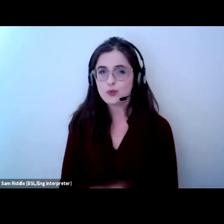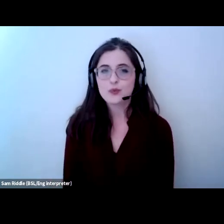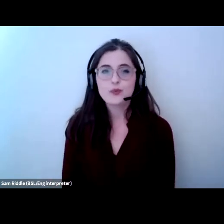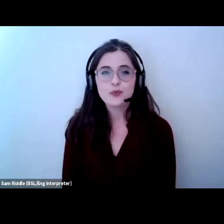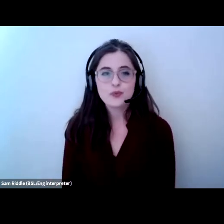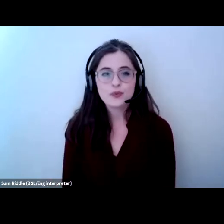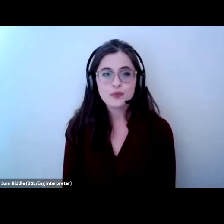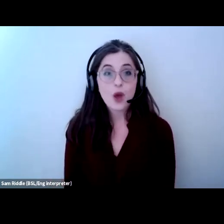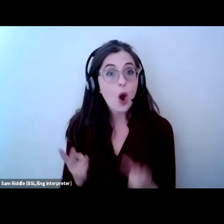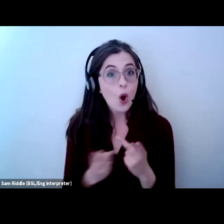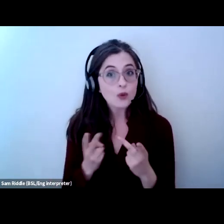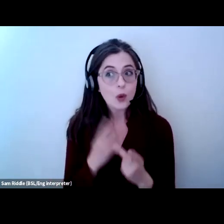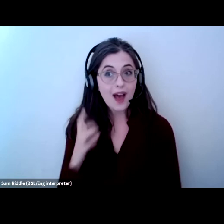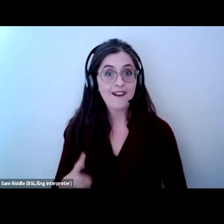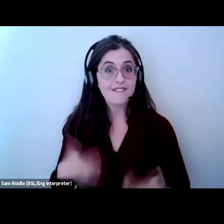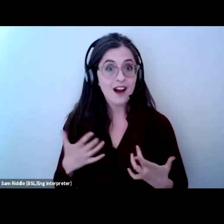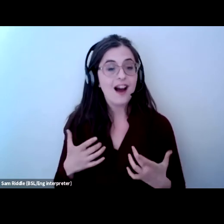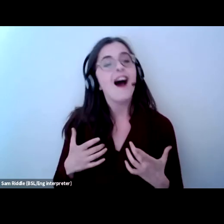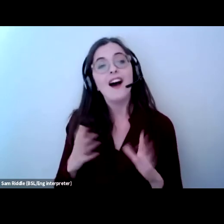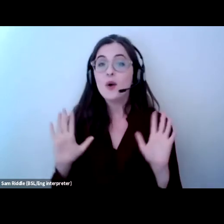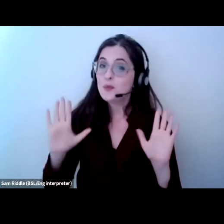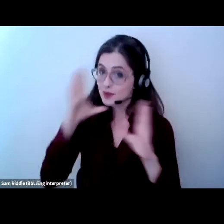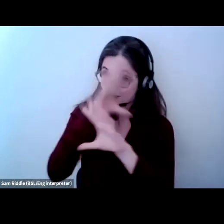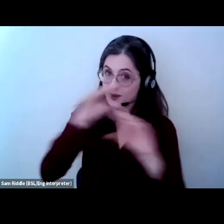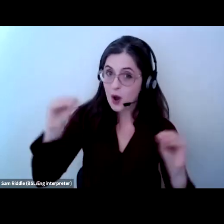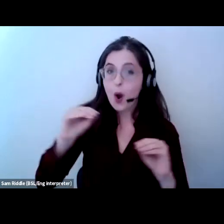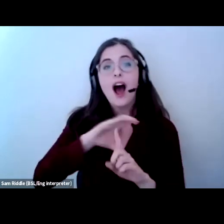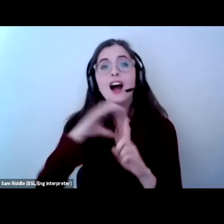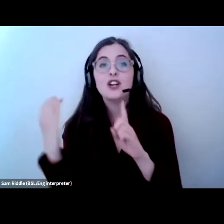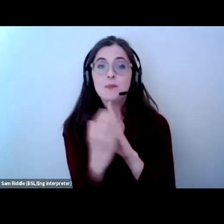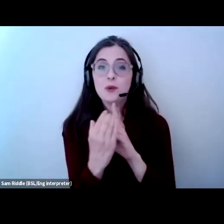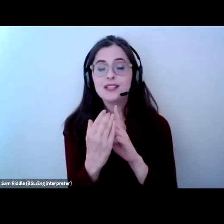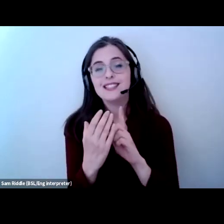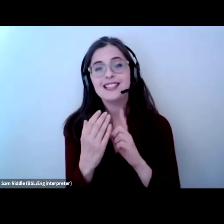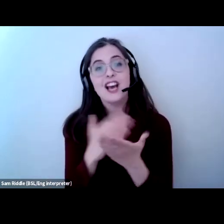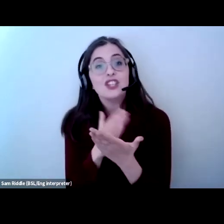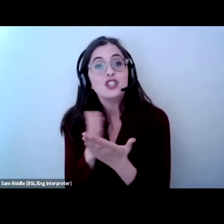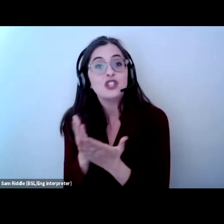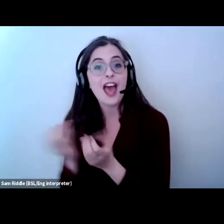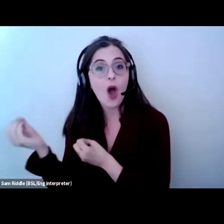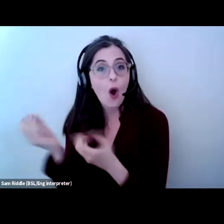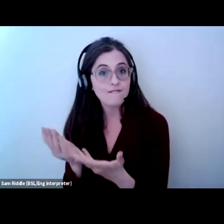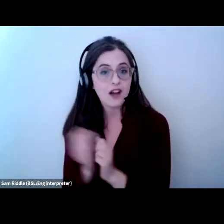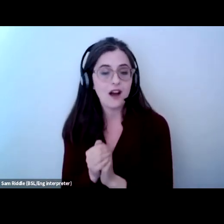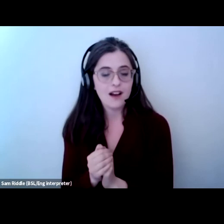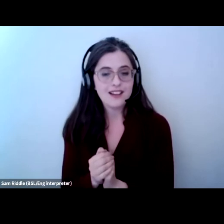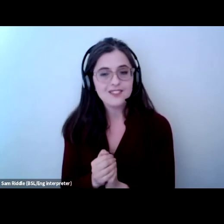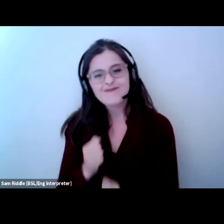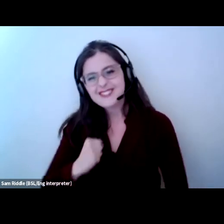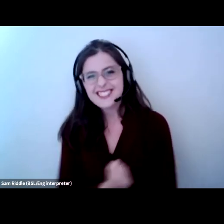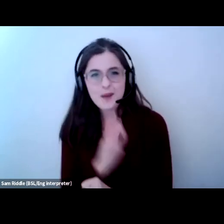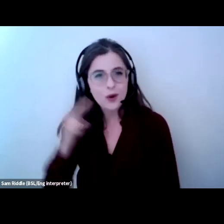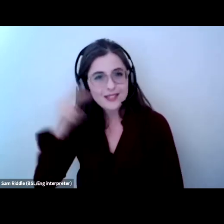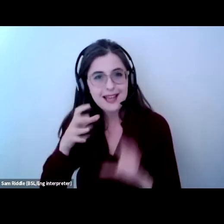We also have live a community share offer. It's a shame you can't see the link, but I shall put it in the chat in a minute. So if